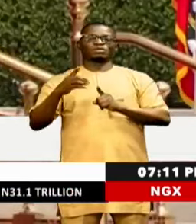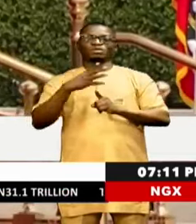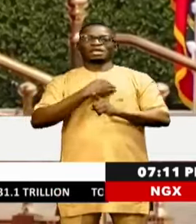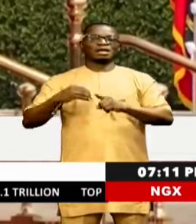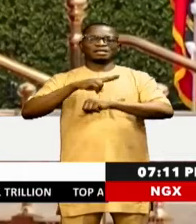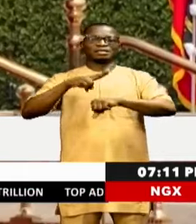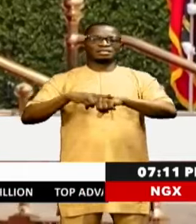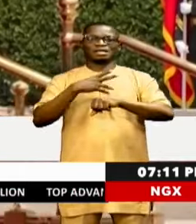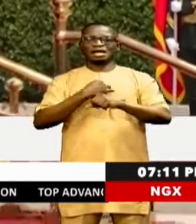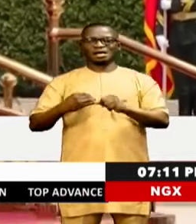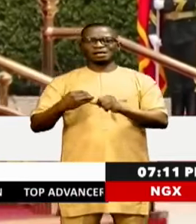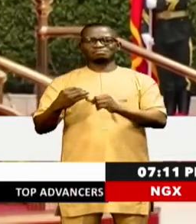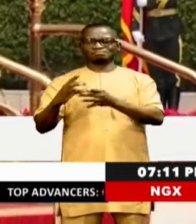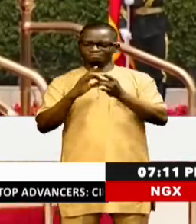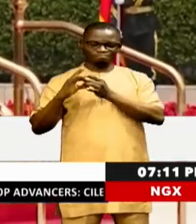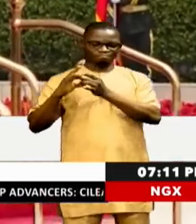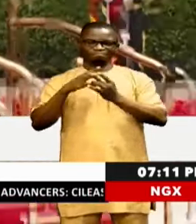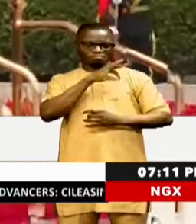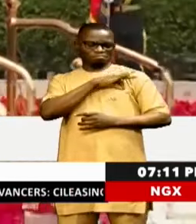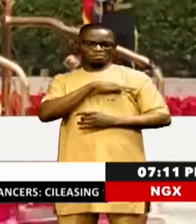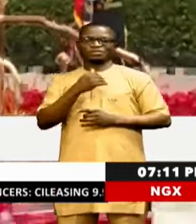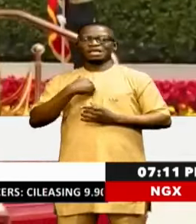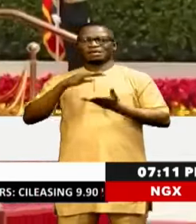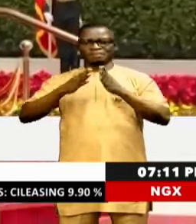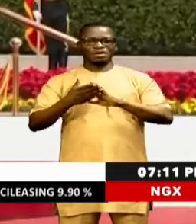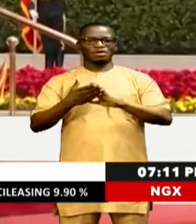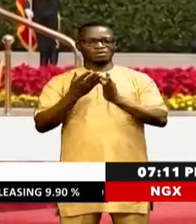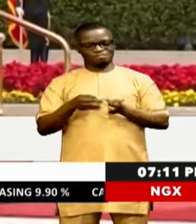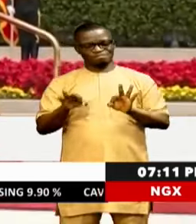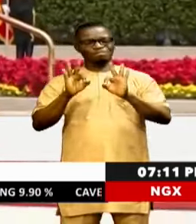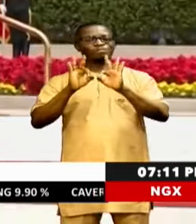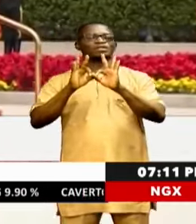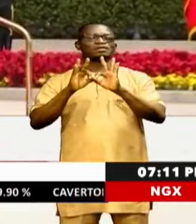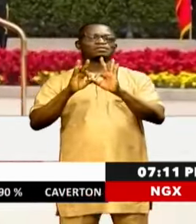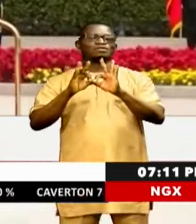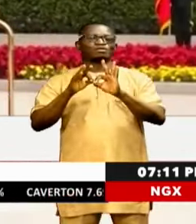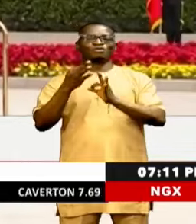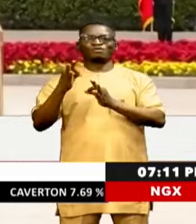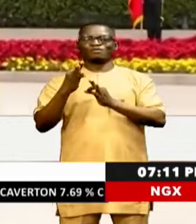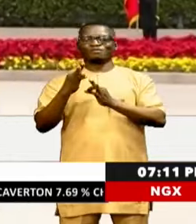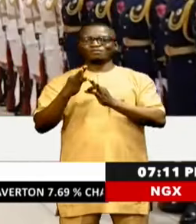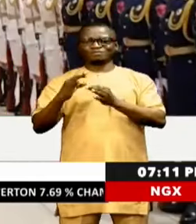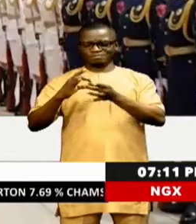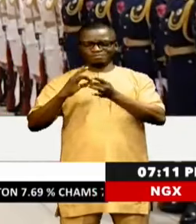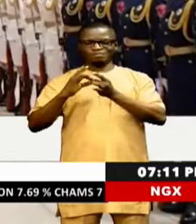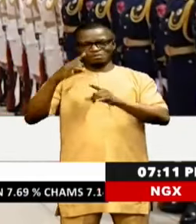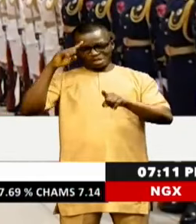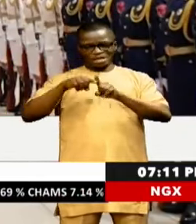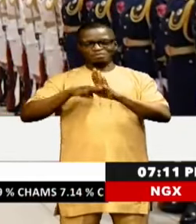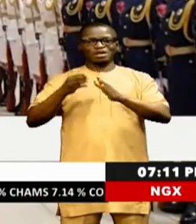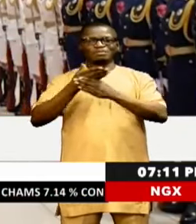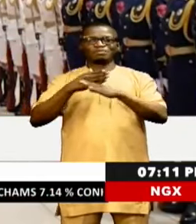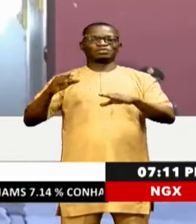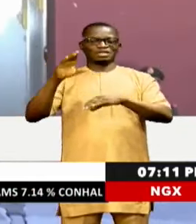and mutually beneficial cooperation have become the most essential features of bilateral ties between China and